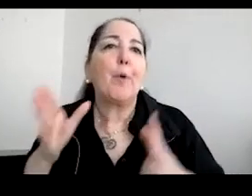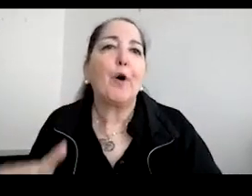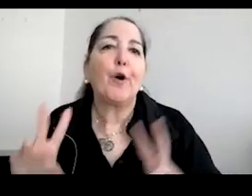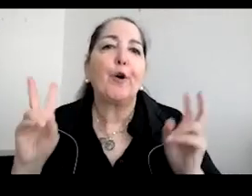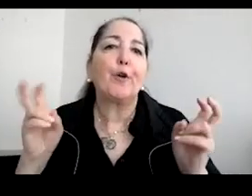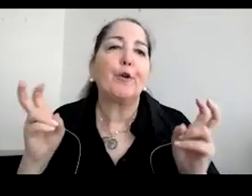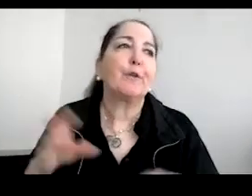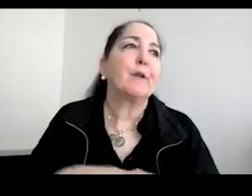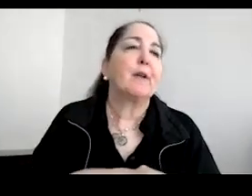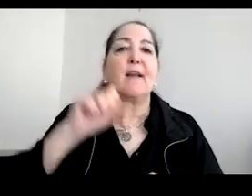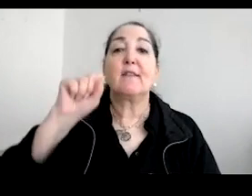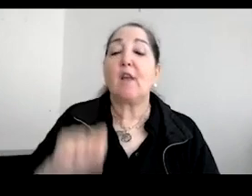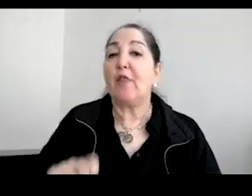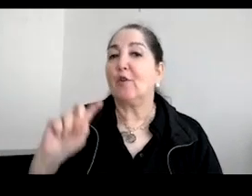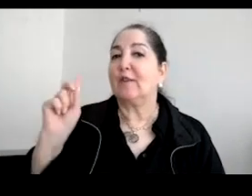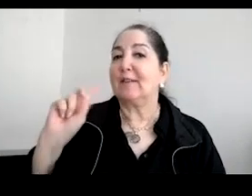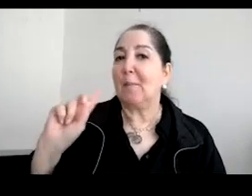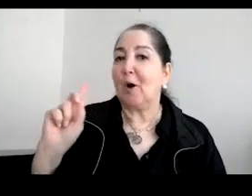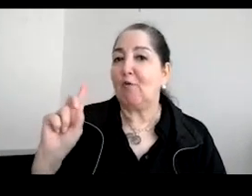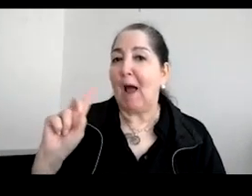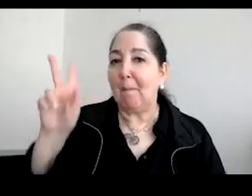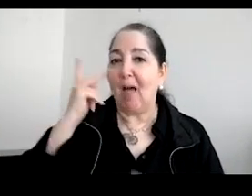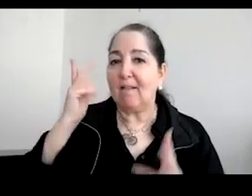a lot of Southern Democrats